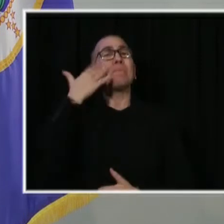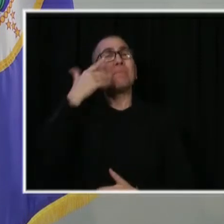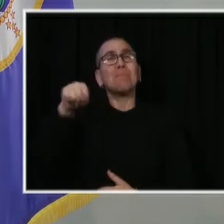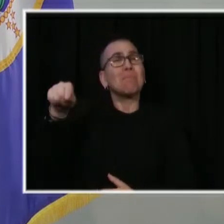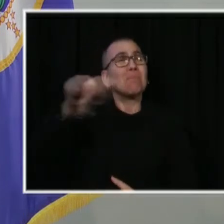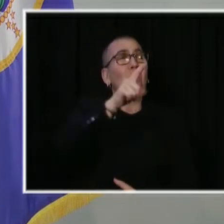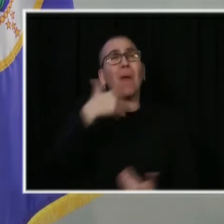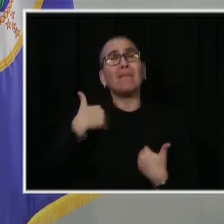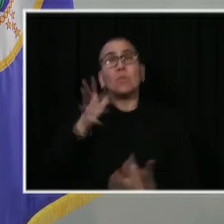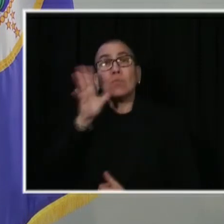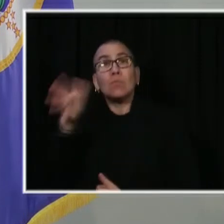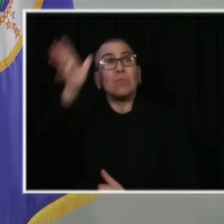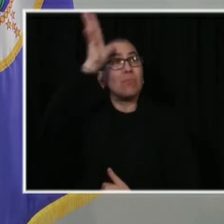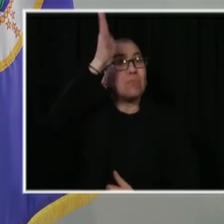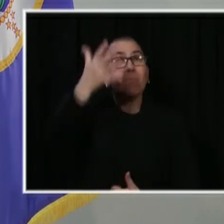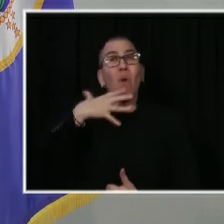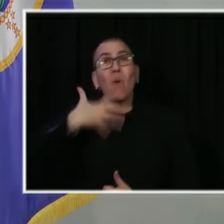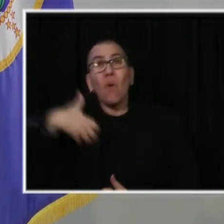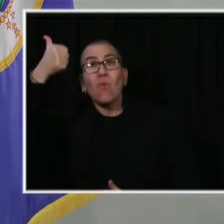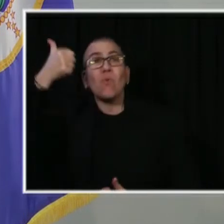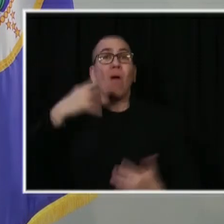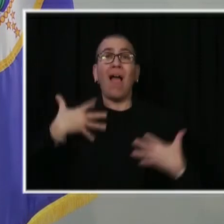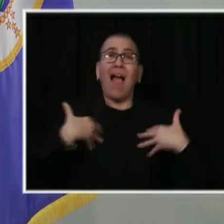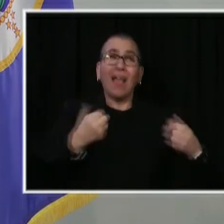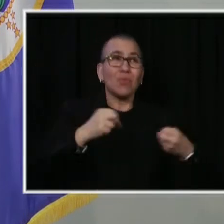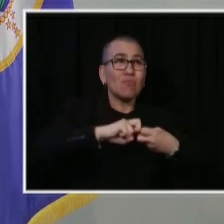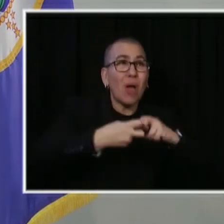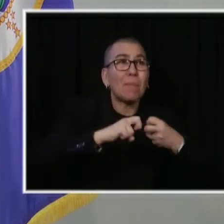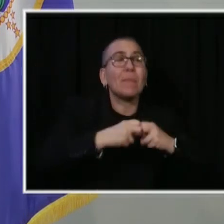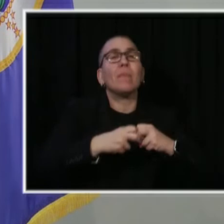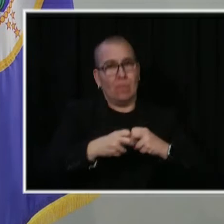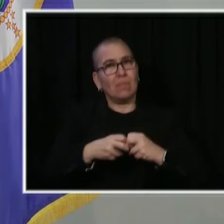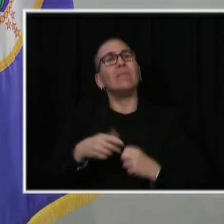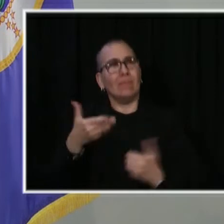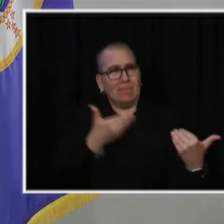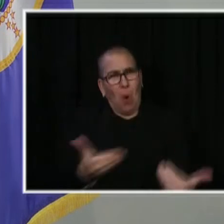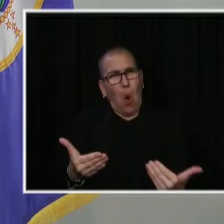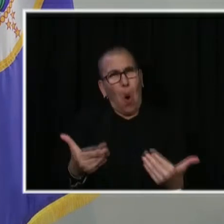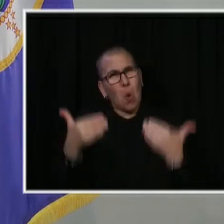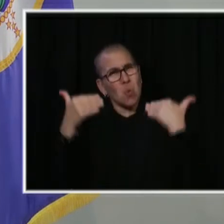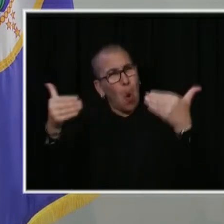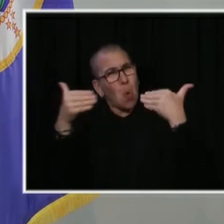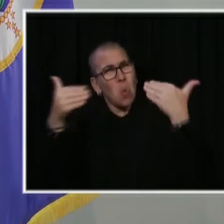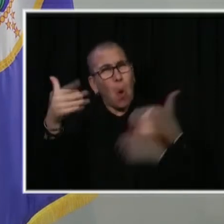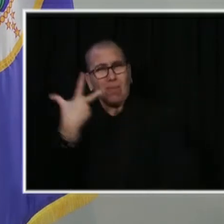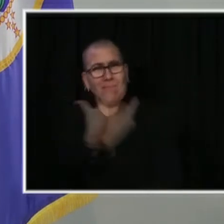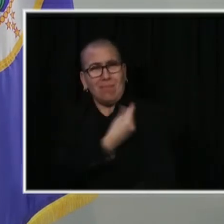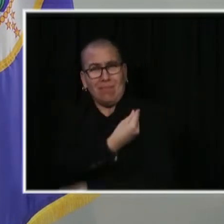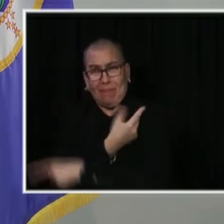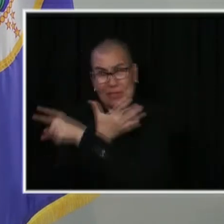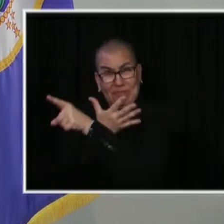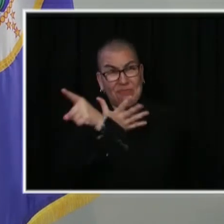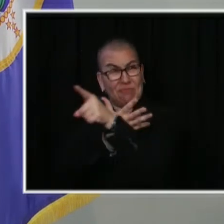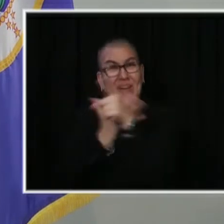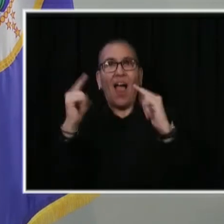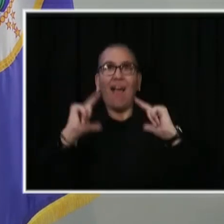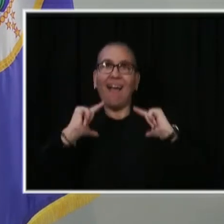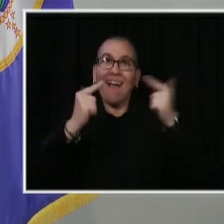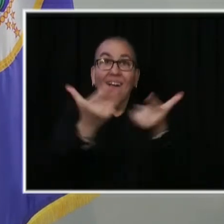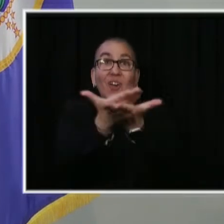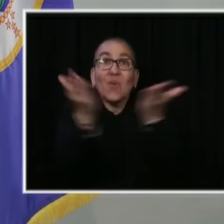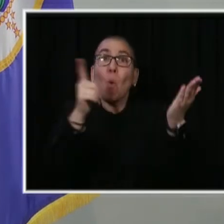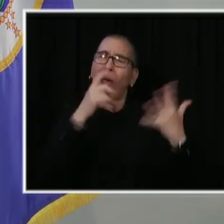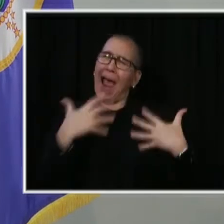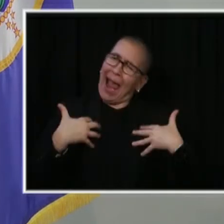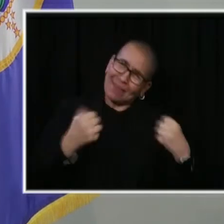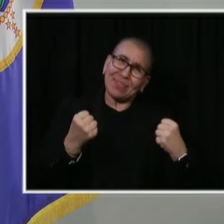have underlying health conditions. Let's wait until it's our turn. It's your turn. If you're out there right now and you're 16 and above,